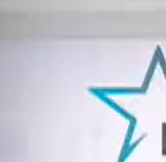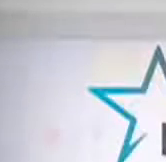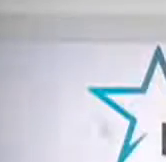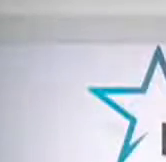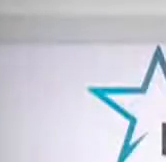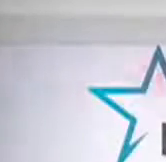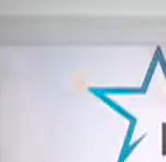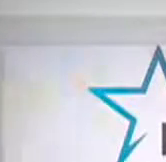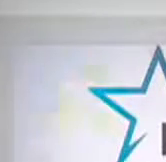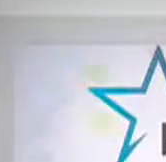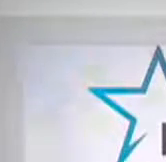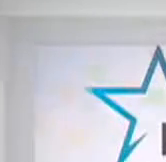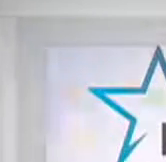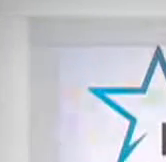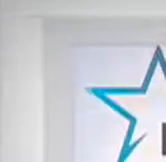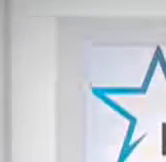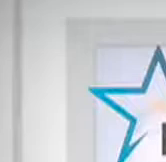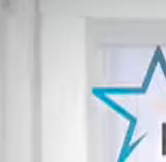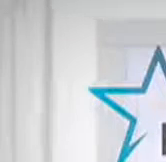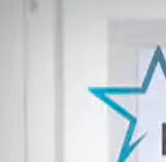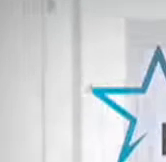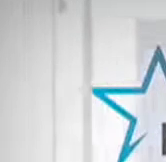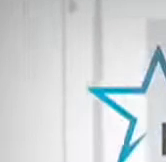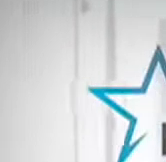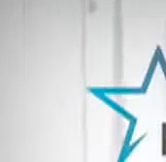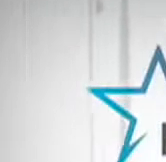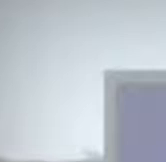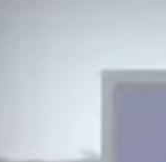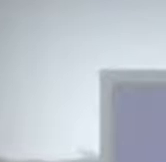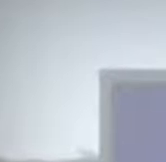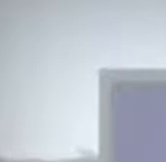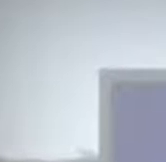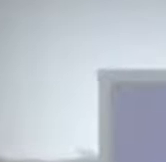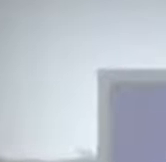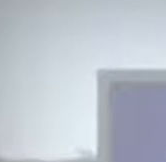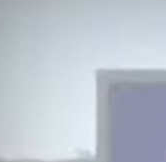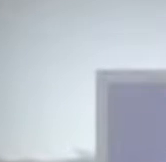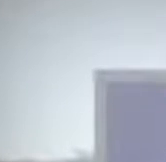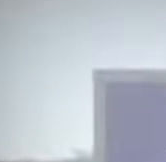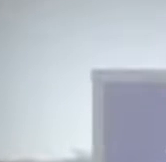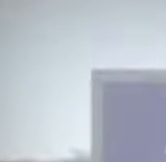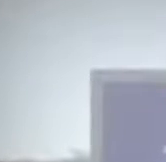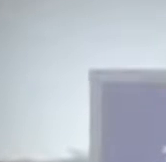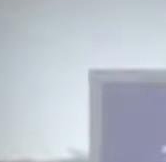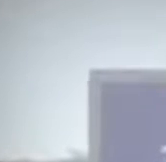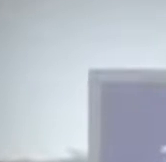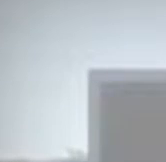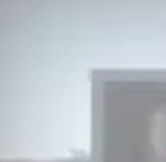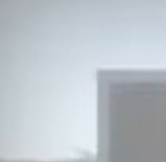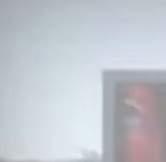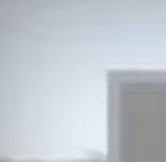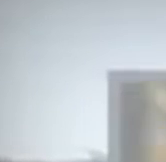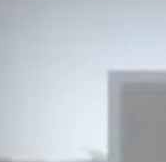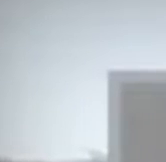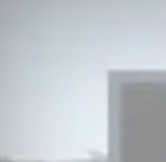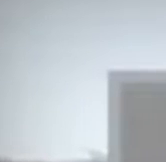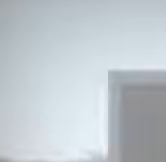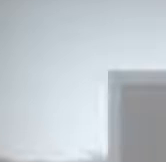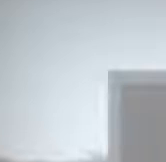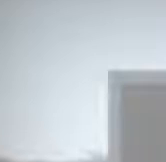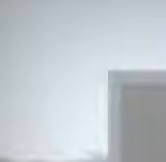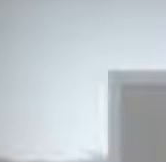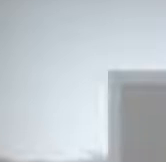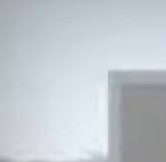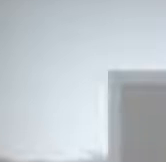estate across Vinto and Oshakati, making sure existing and potential clients get to see your new product launch,